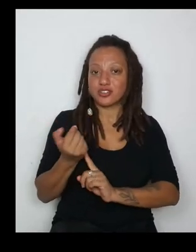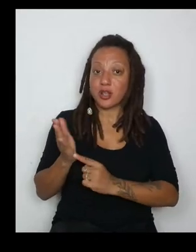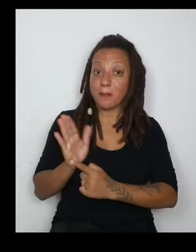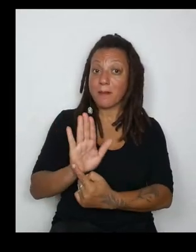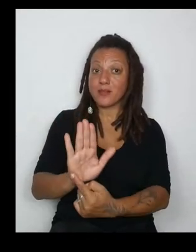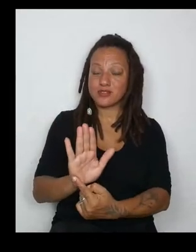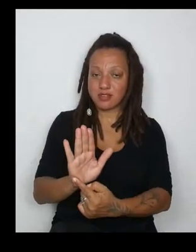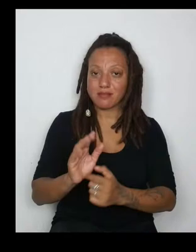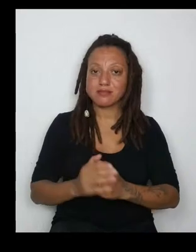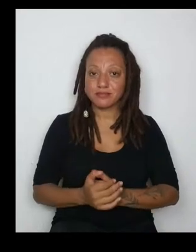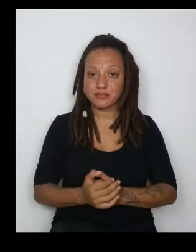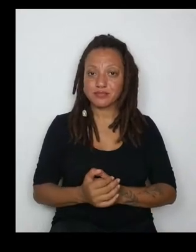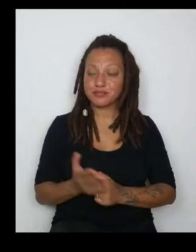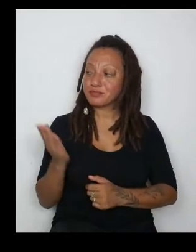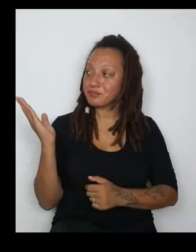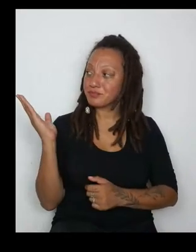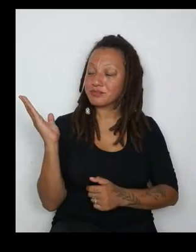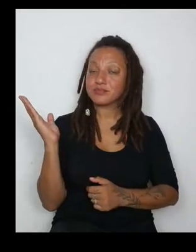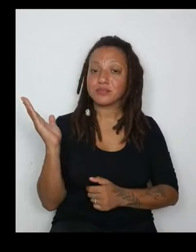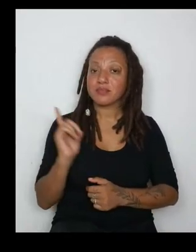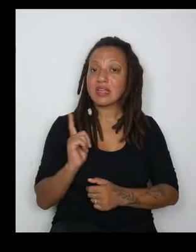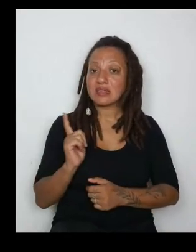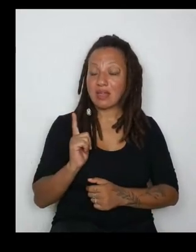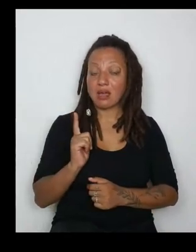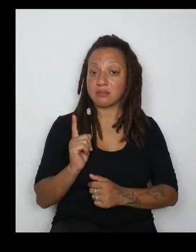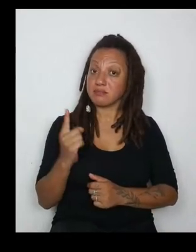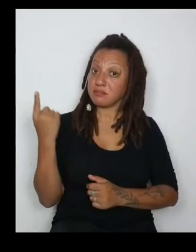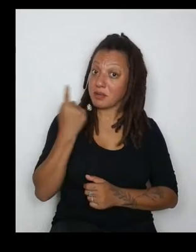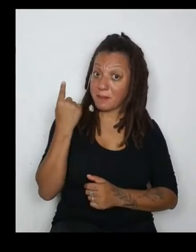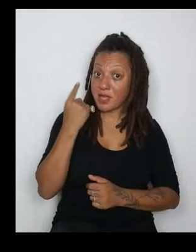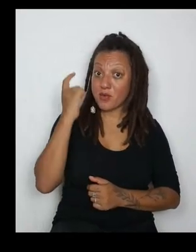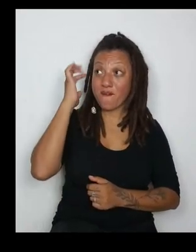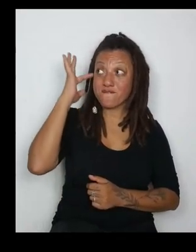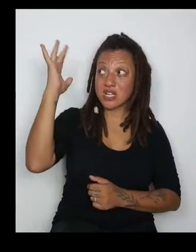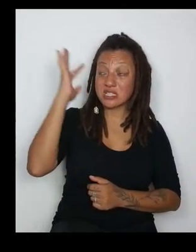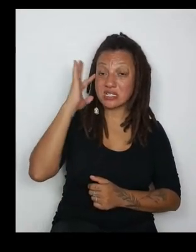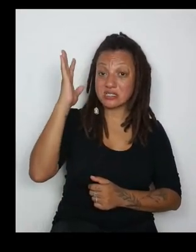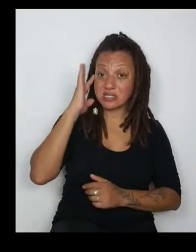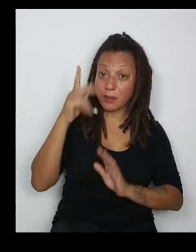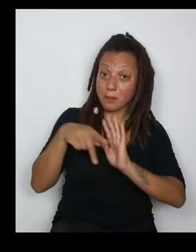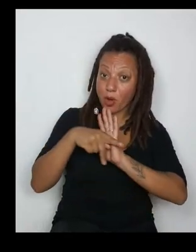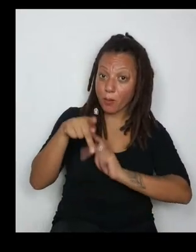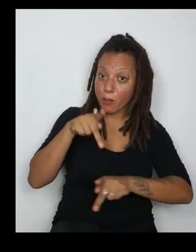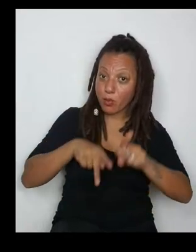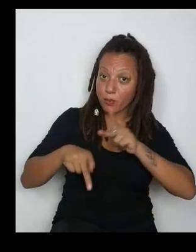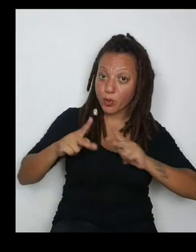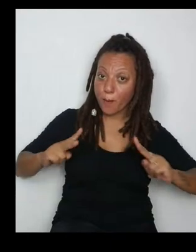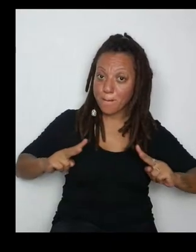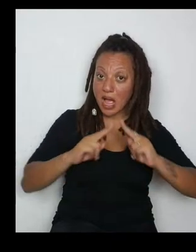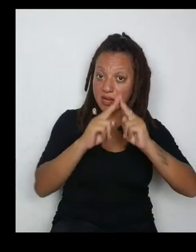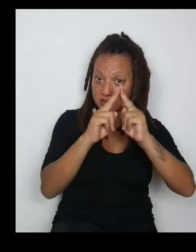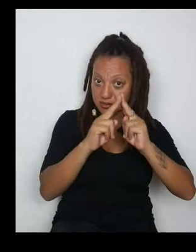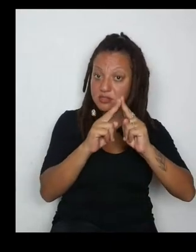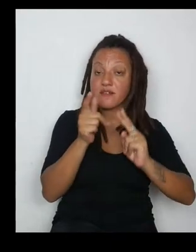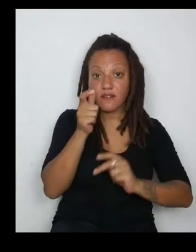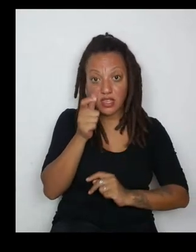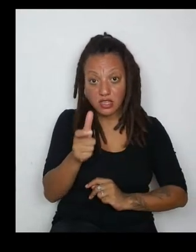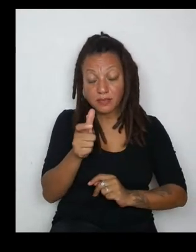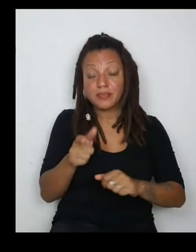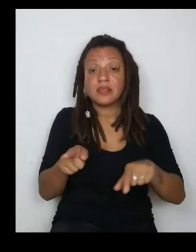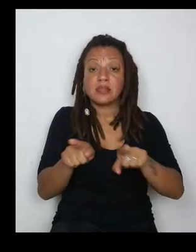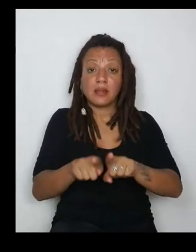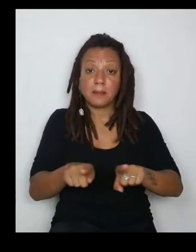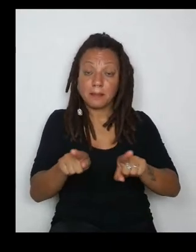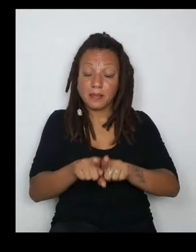paris made for a paris audience and yes he goes out to extract whatever he can and to live and to be and to fuse or whatever